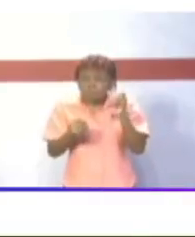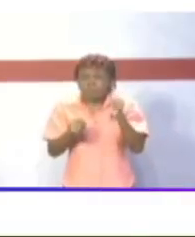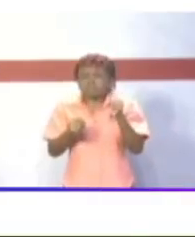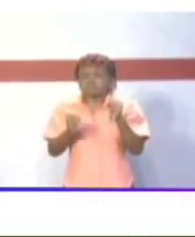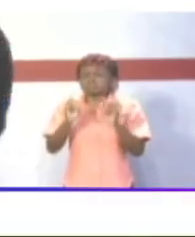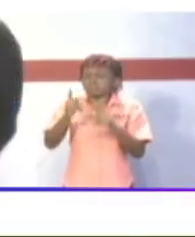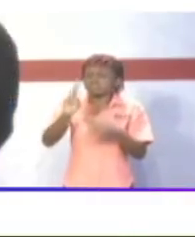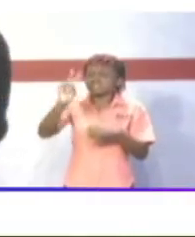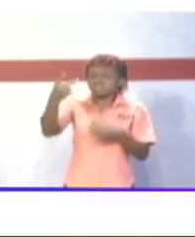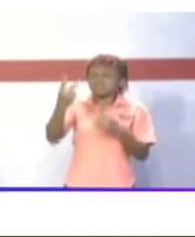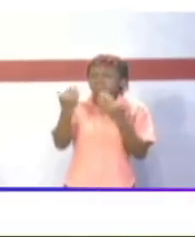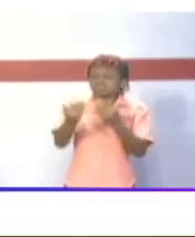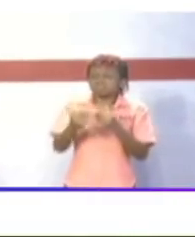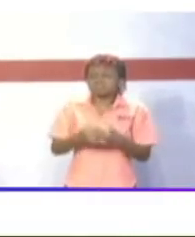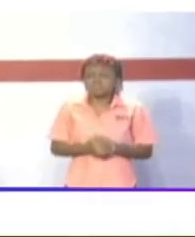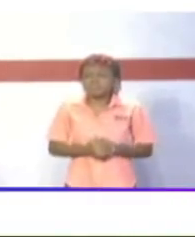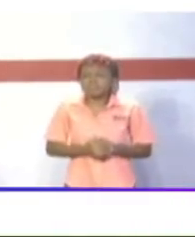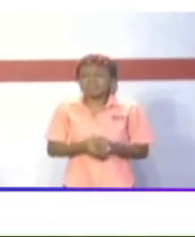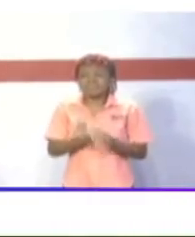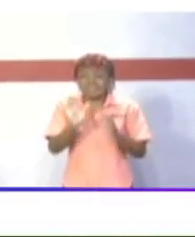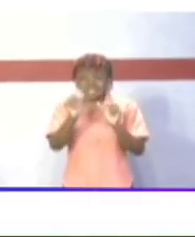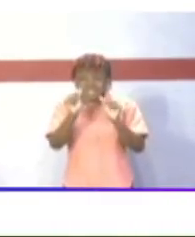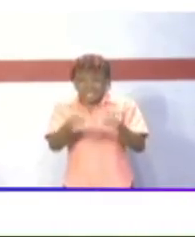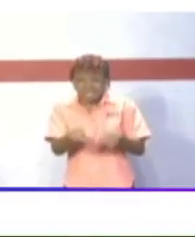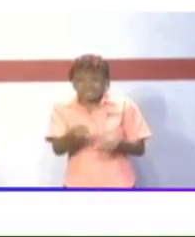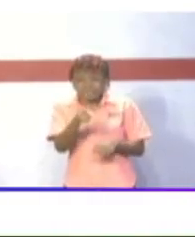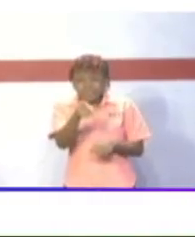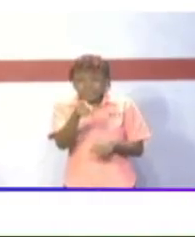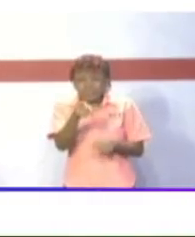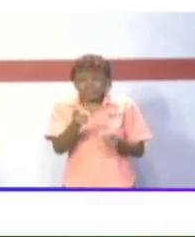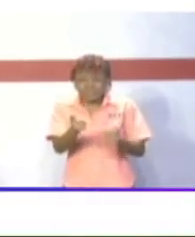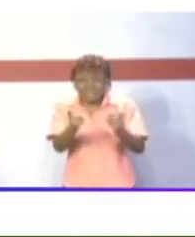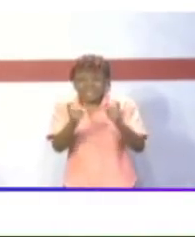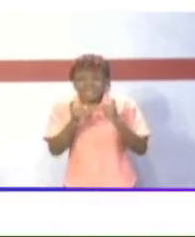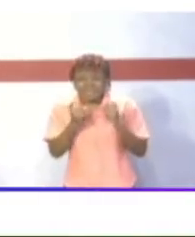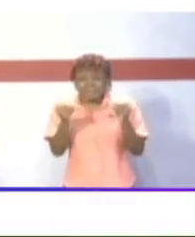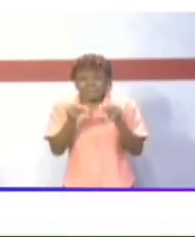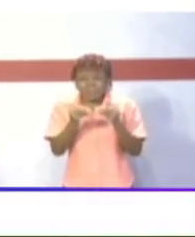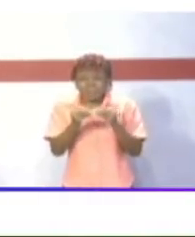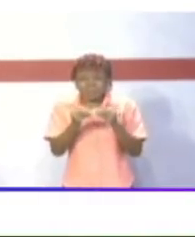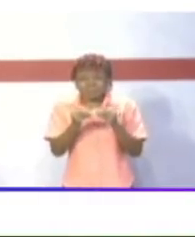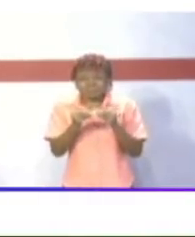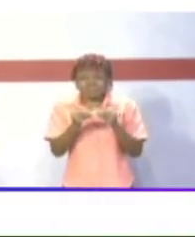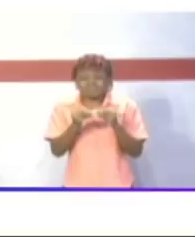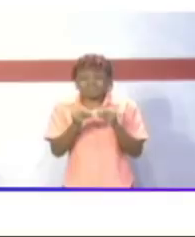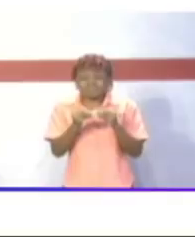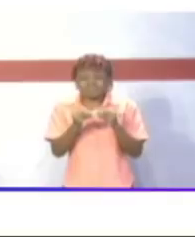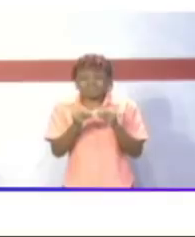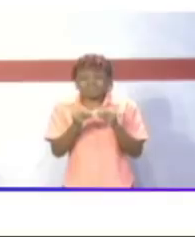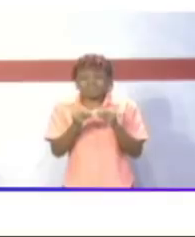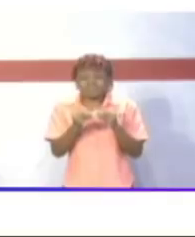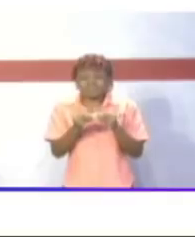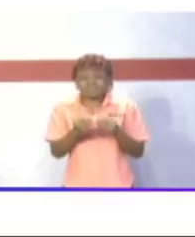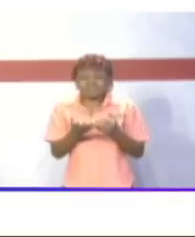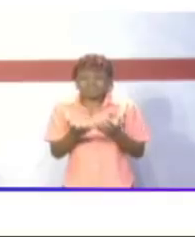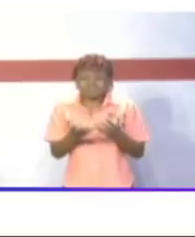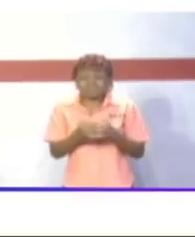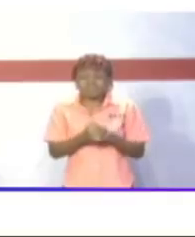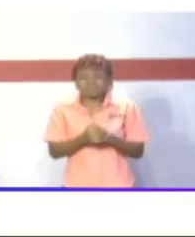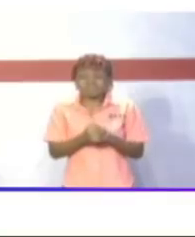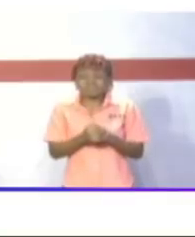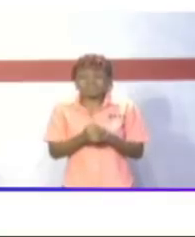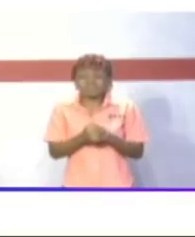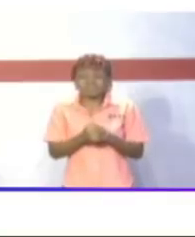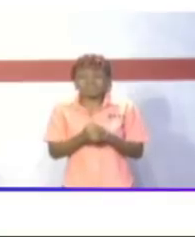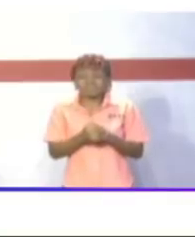Could you give us some further details on the child who was reported to have died on Saturday? Were they male or female? How old were they? Were